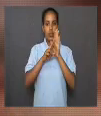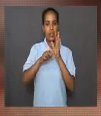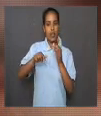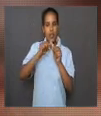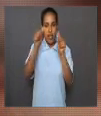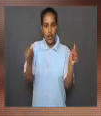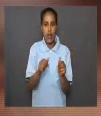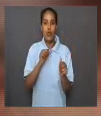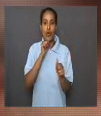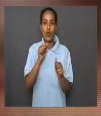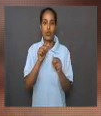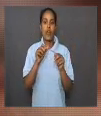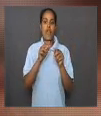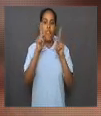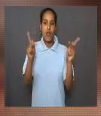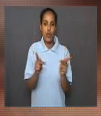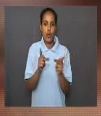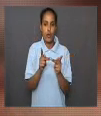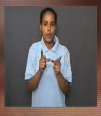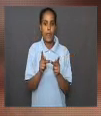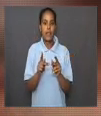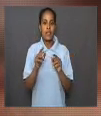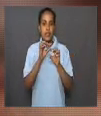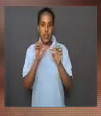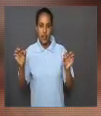per unit area, not volume.